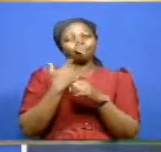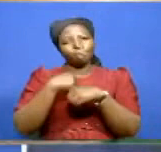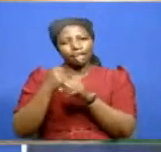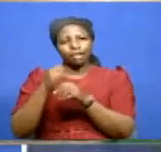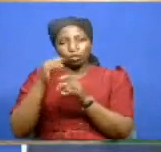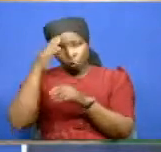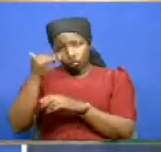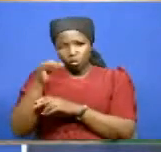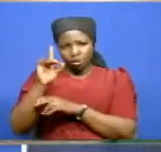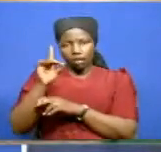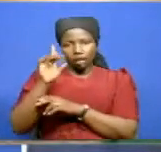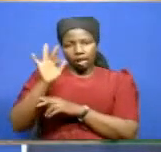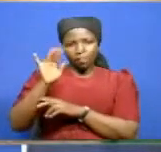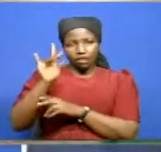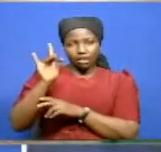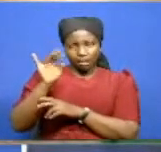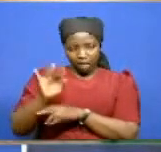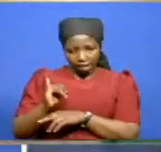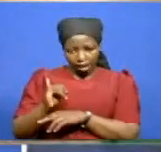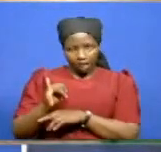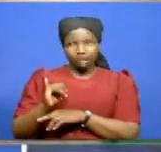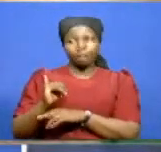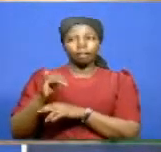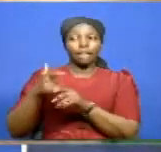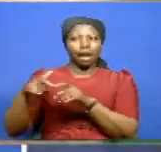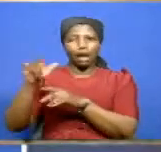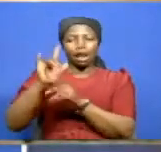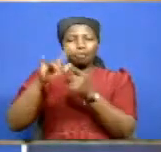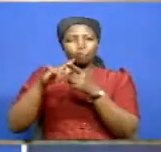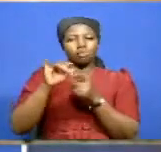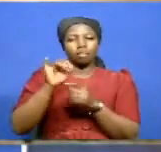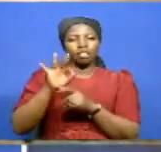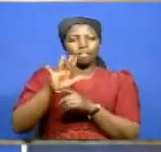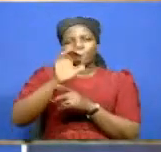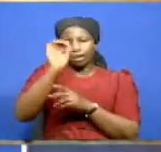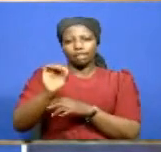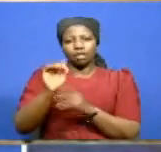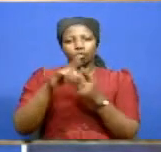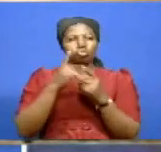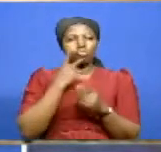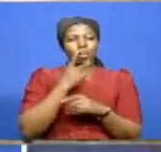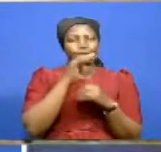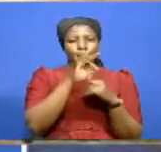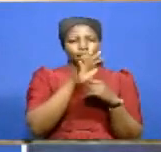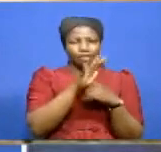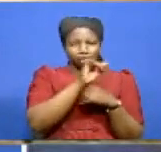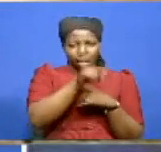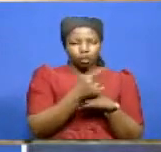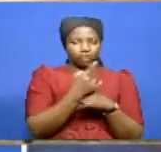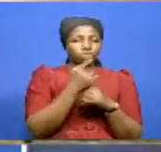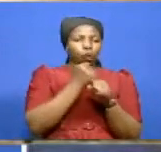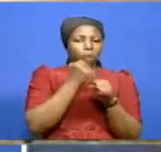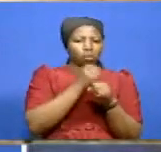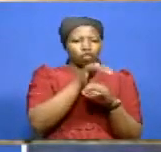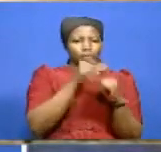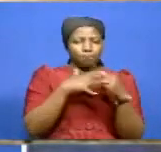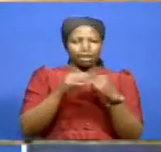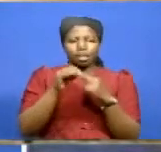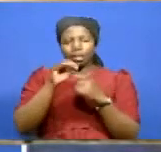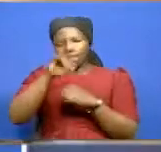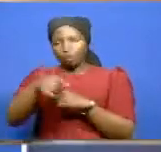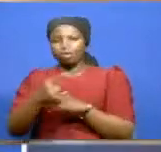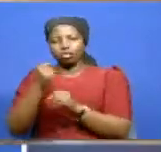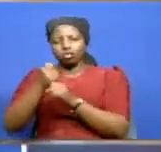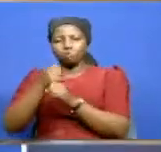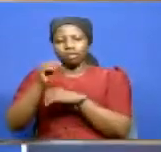the region increased by 135% to 212,000 jobs in 2019 from 90,000 jobs in